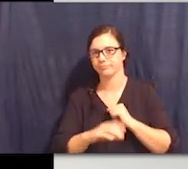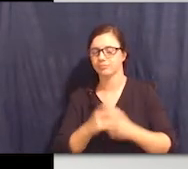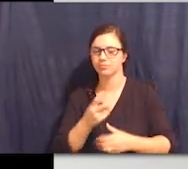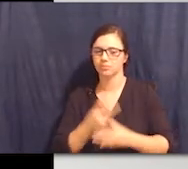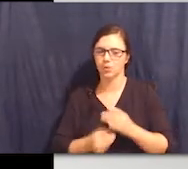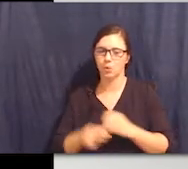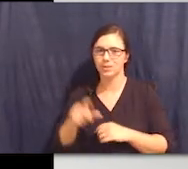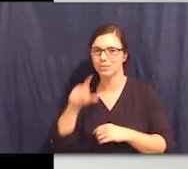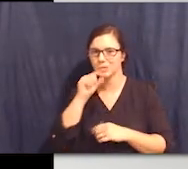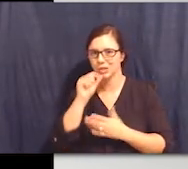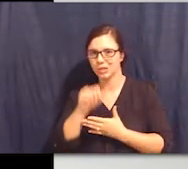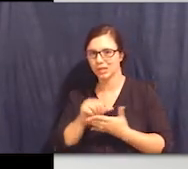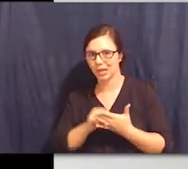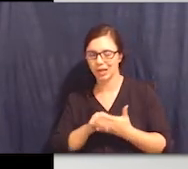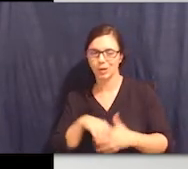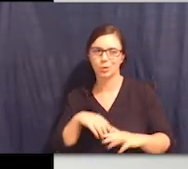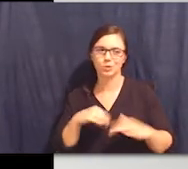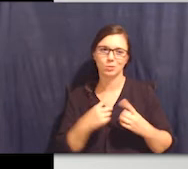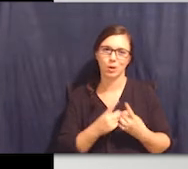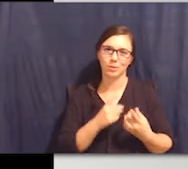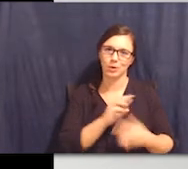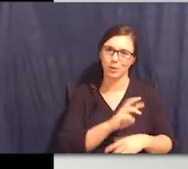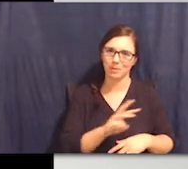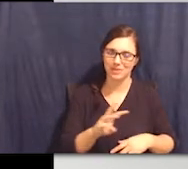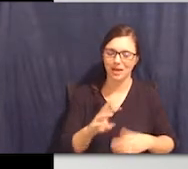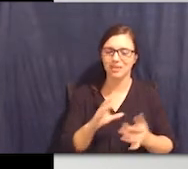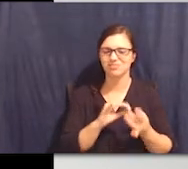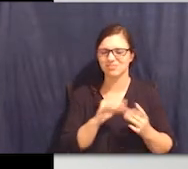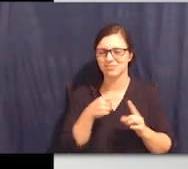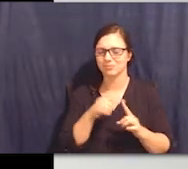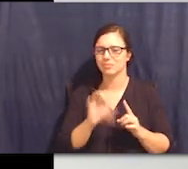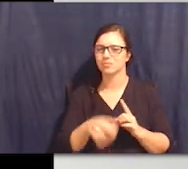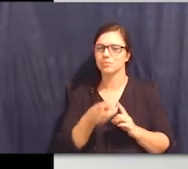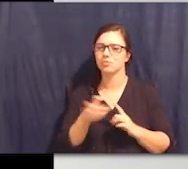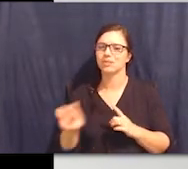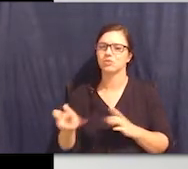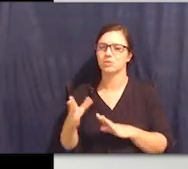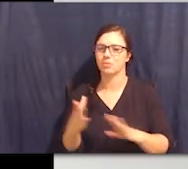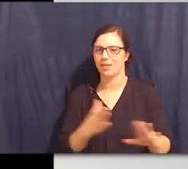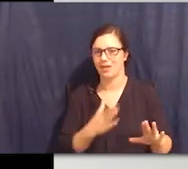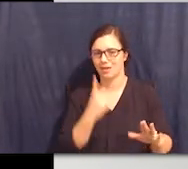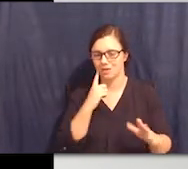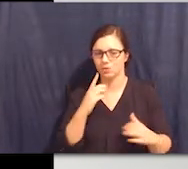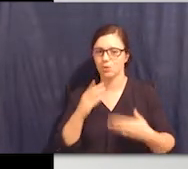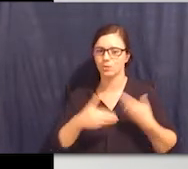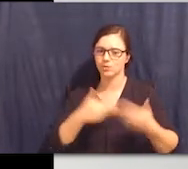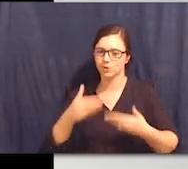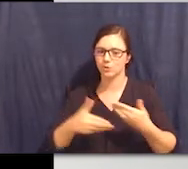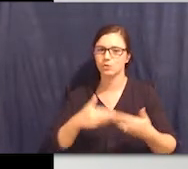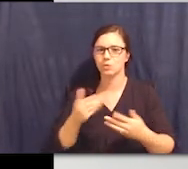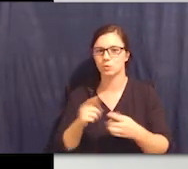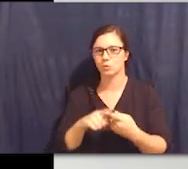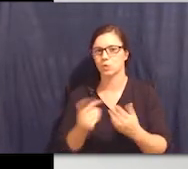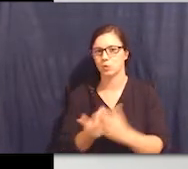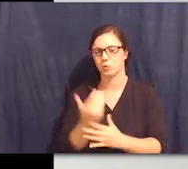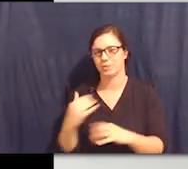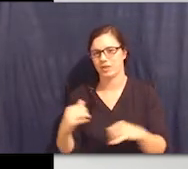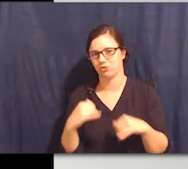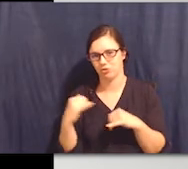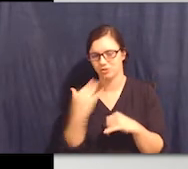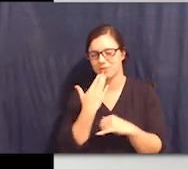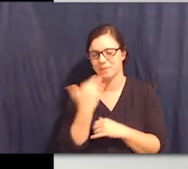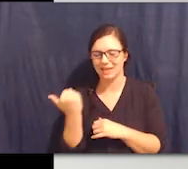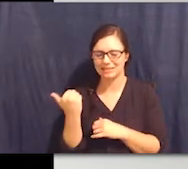our Twitter account and on our department webpage. It talks about that transition plan for moving towards our new standards,